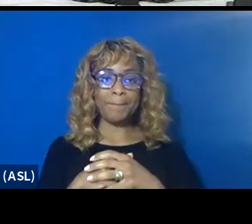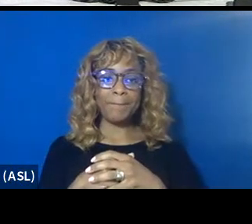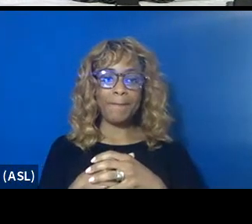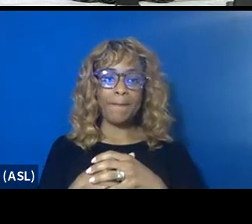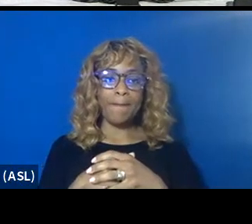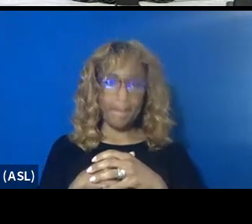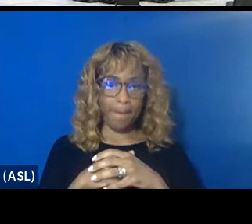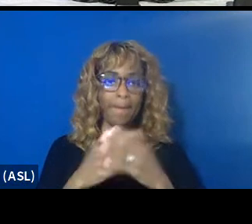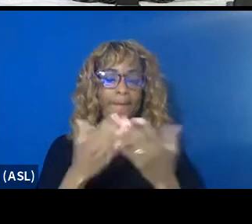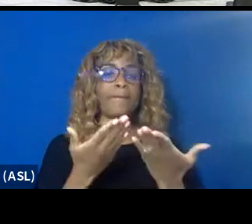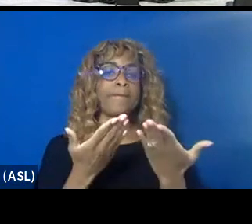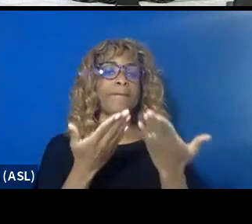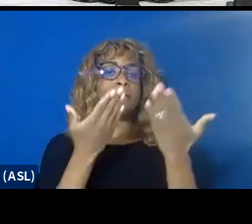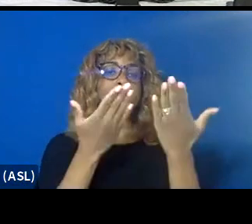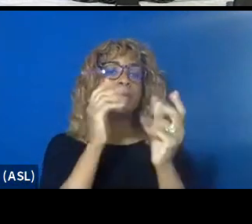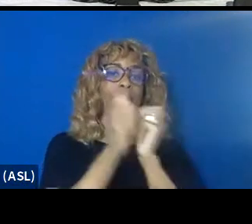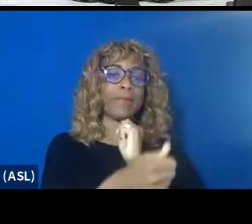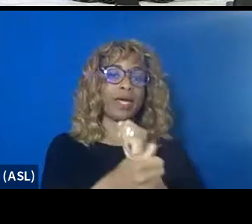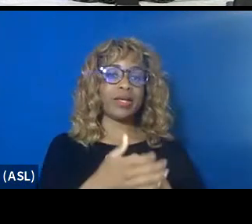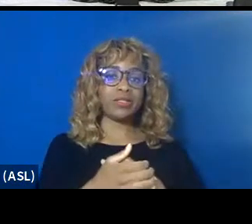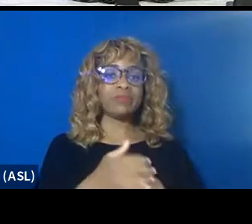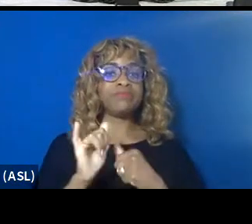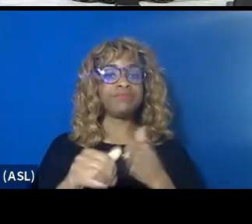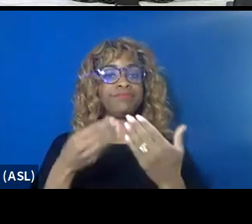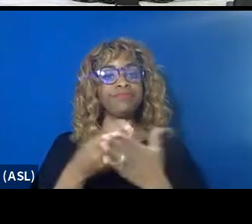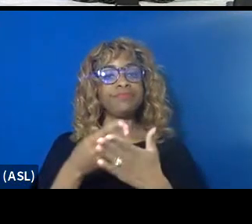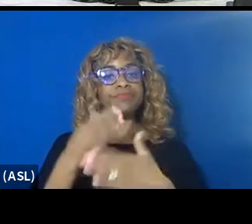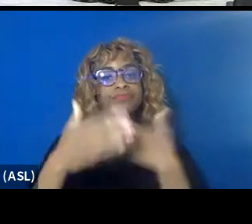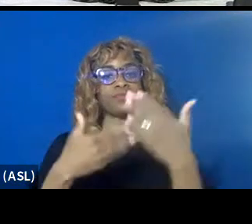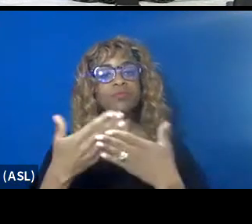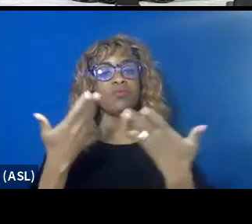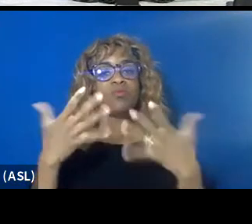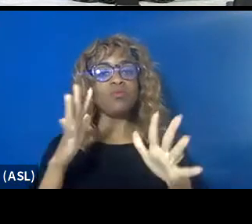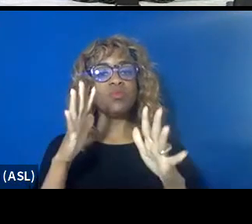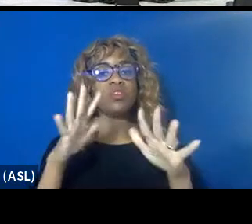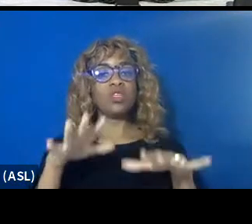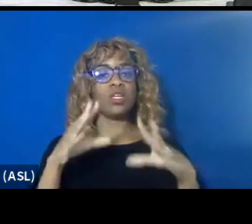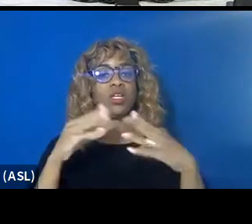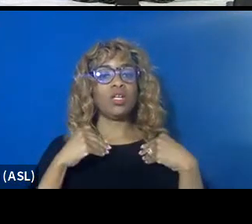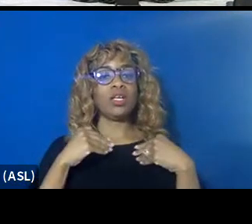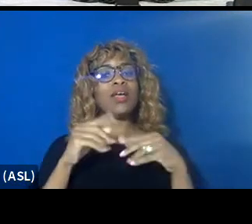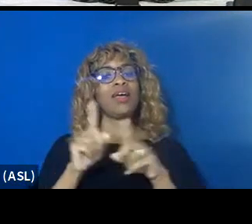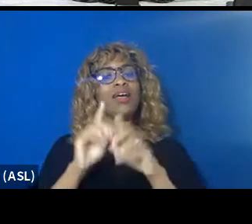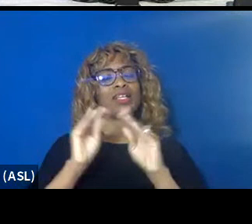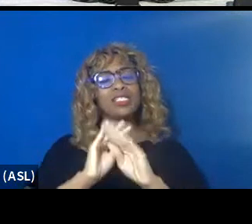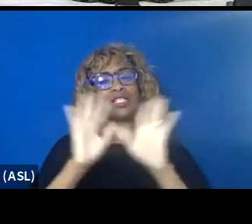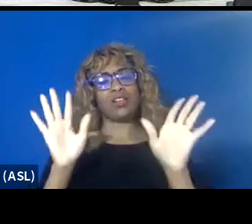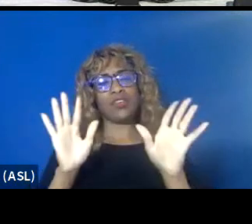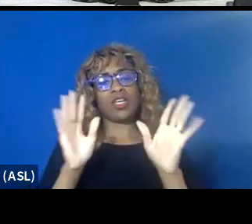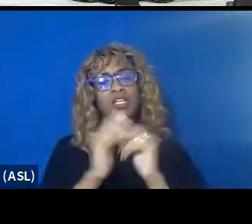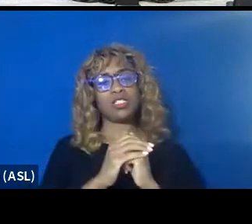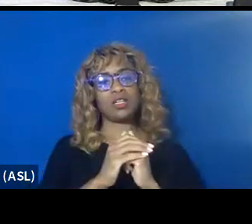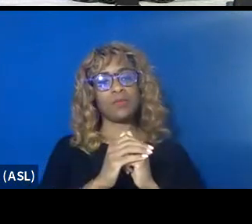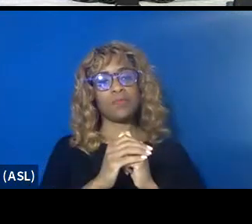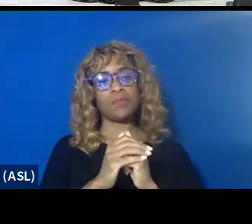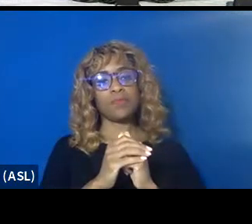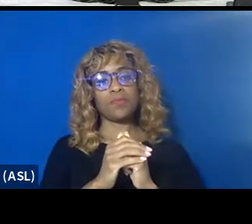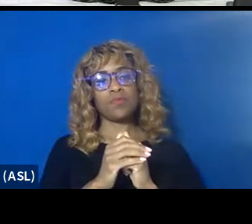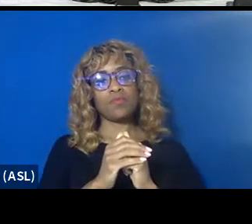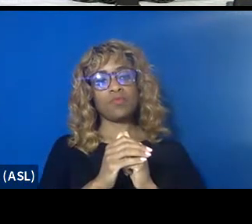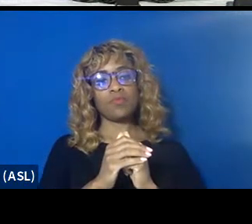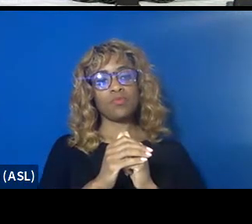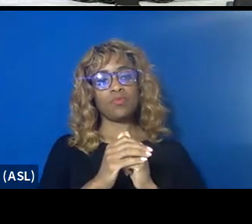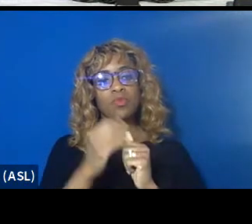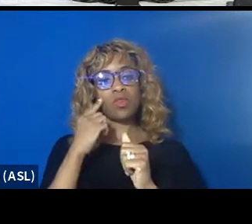The ayes have it, the motion carries, and that financial procedure is adopted. As a clarification, just in our